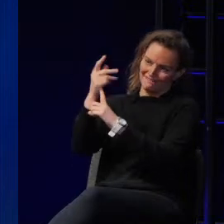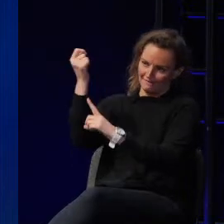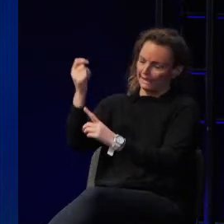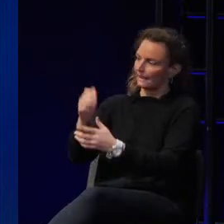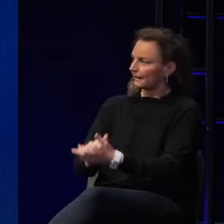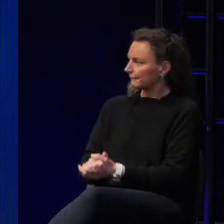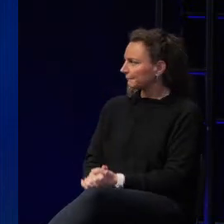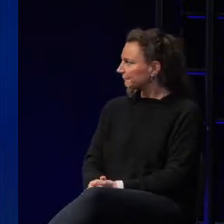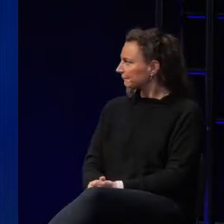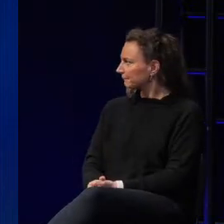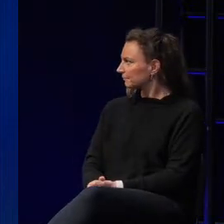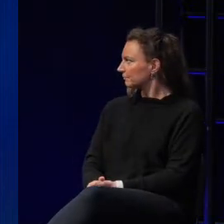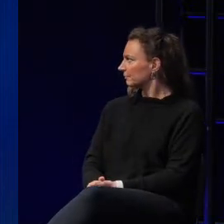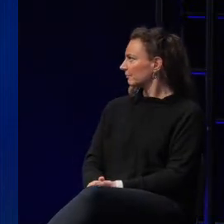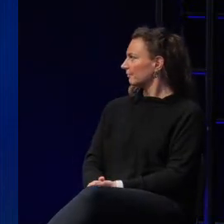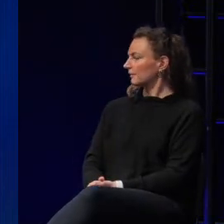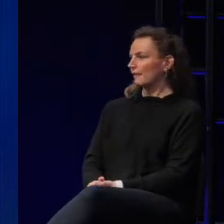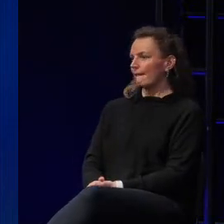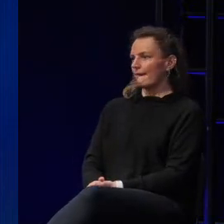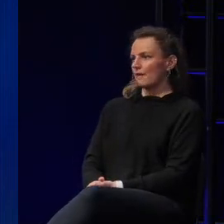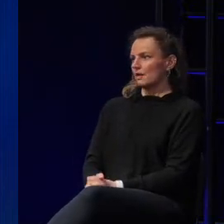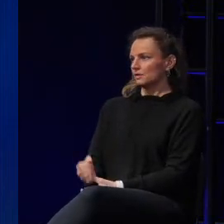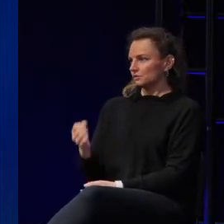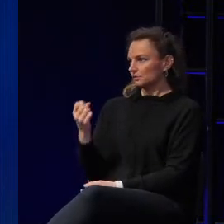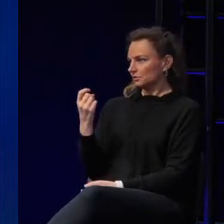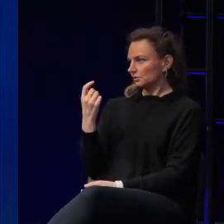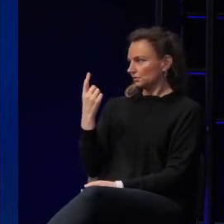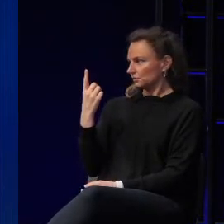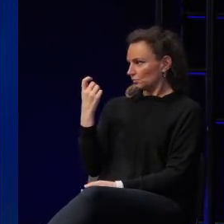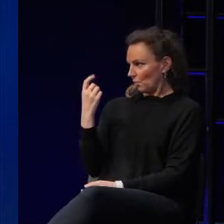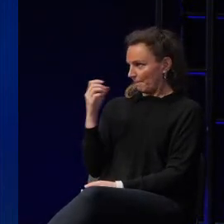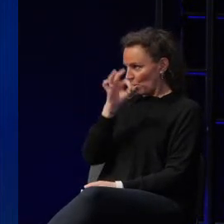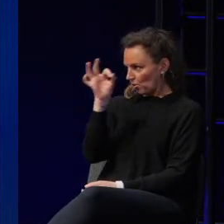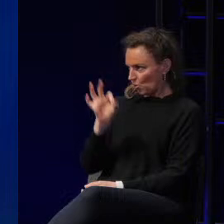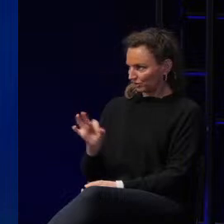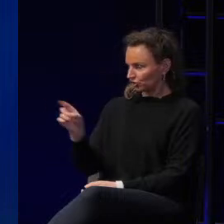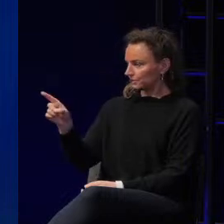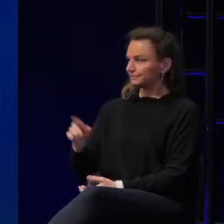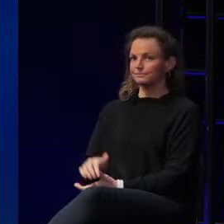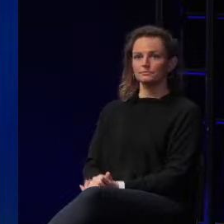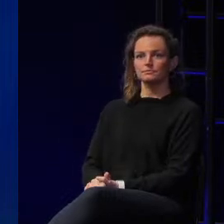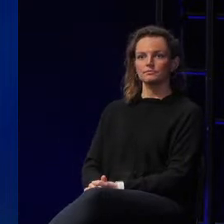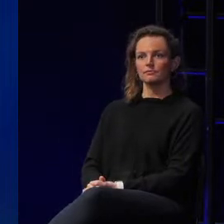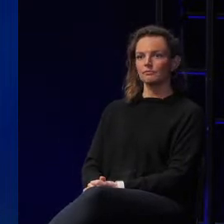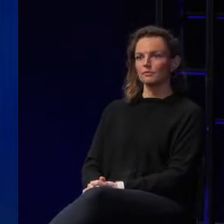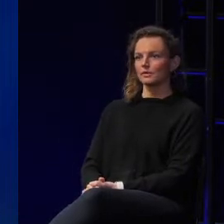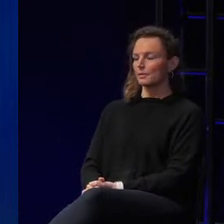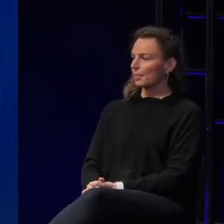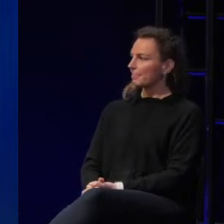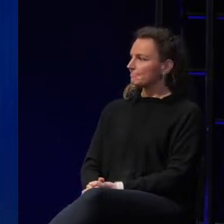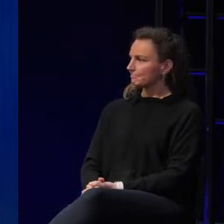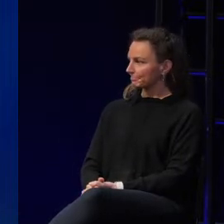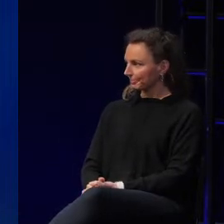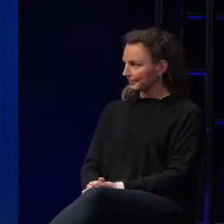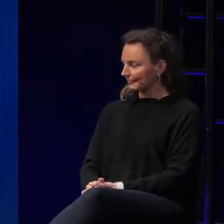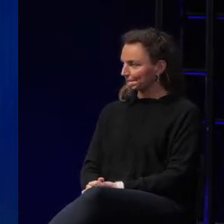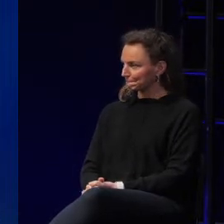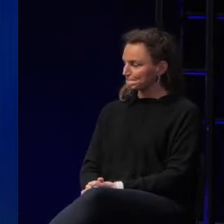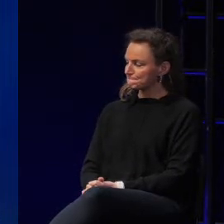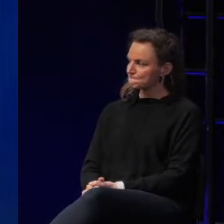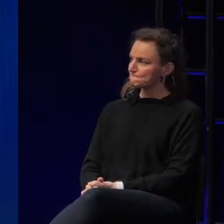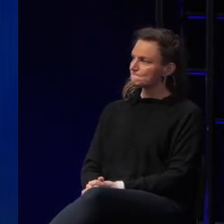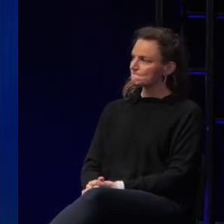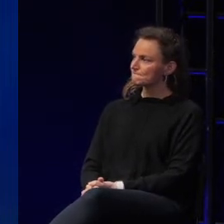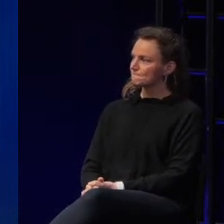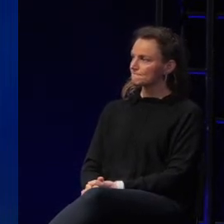me. Yeah. Can we just get one more question here? Yeah, thank you. And then we'll... Thank you. I'm